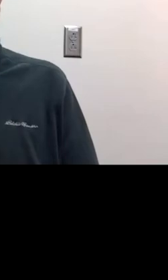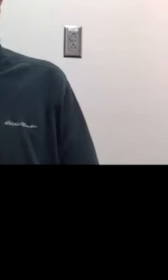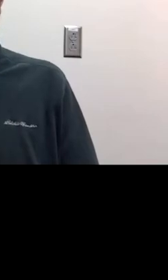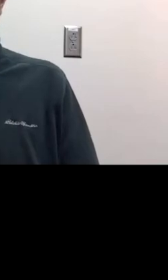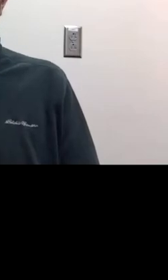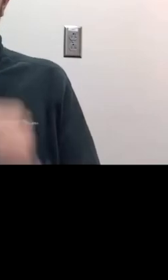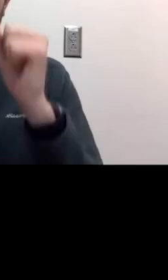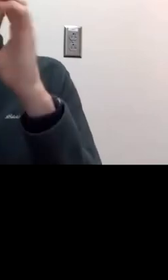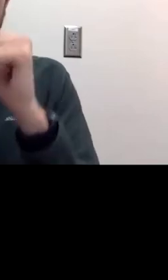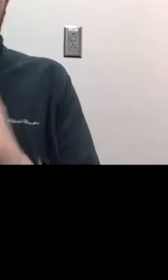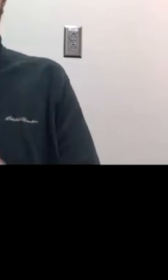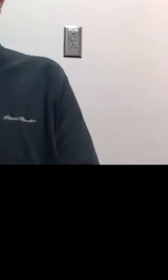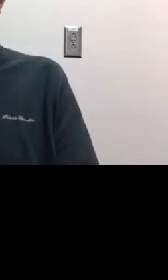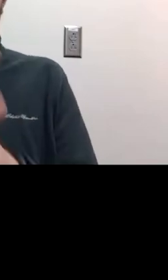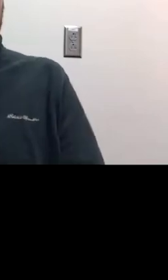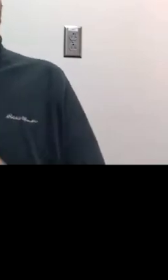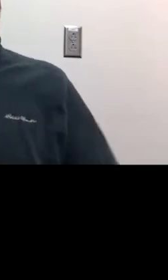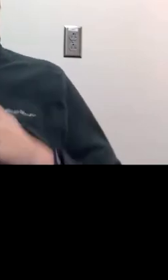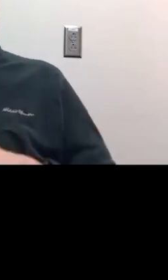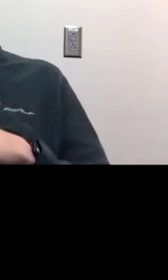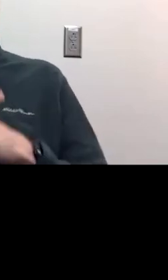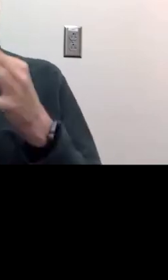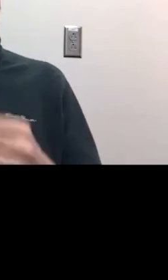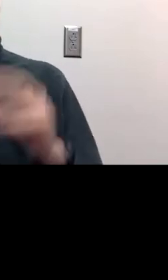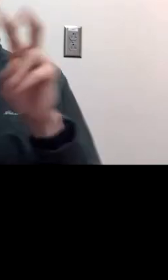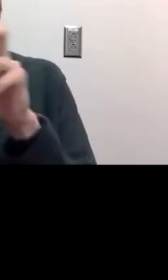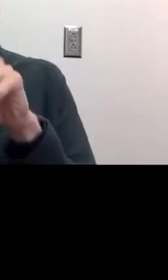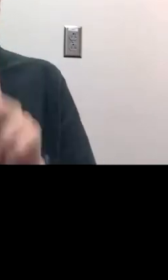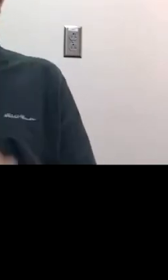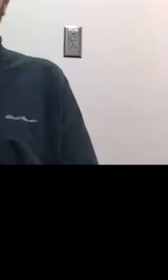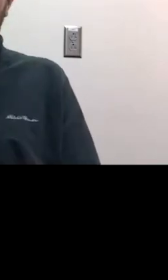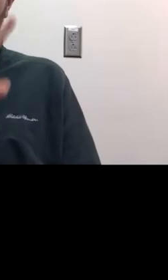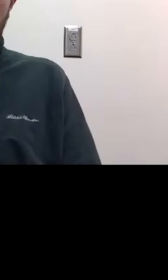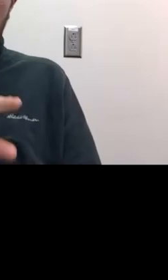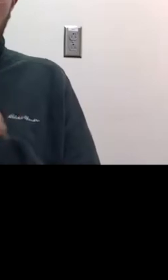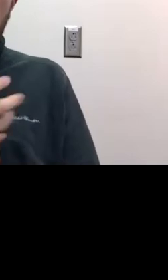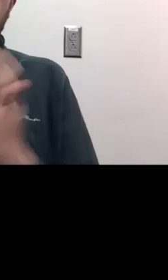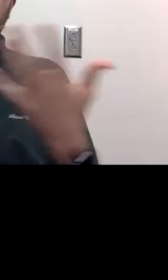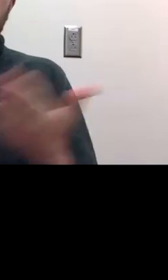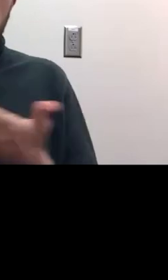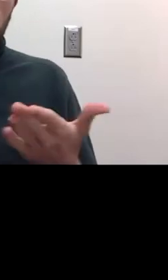has really committed his life work to that topic. But it's a good question. There are a lot of resources.